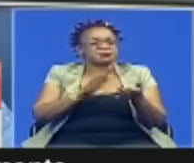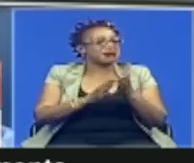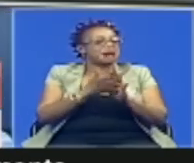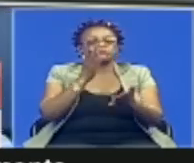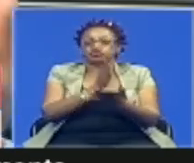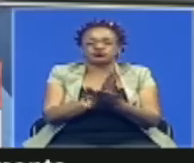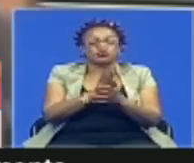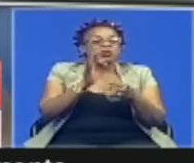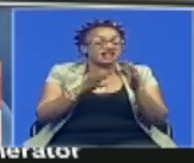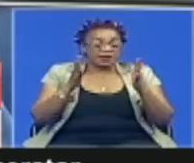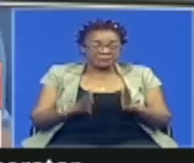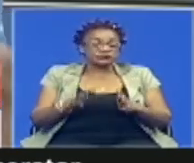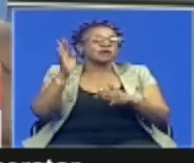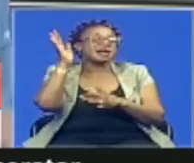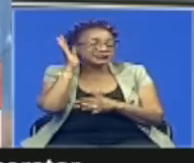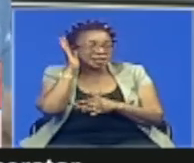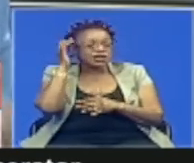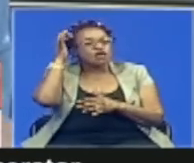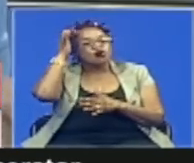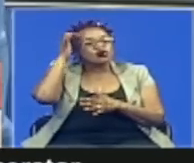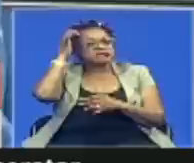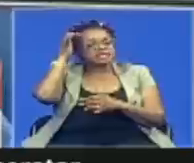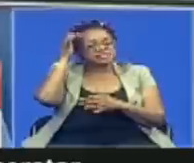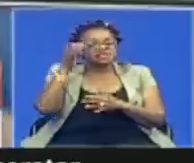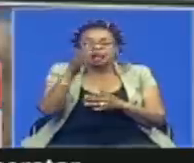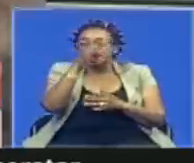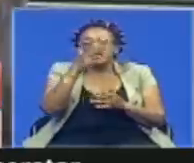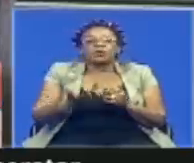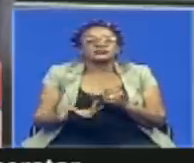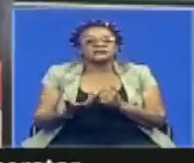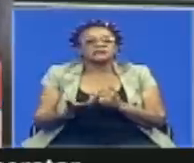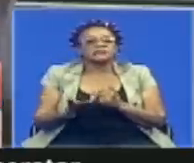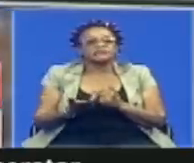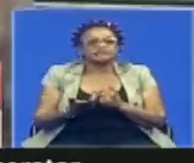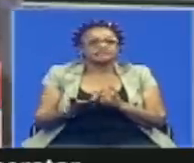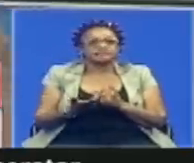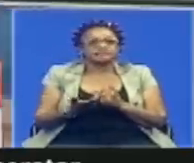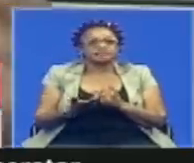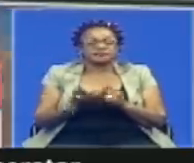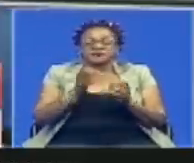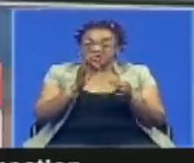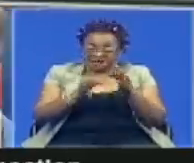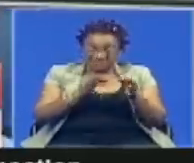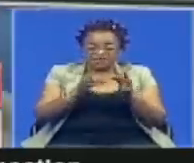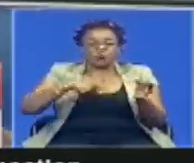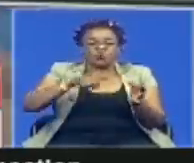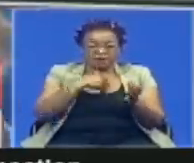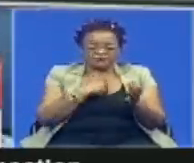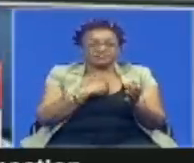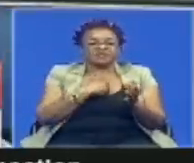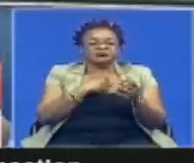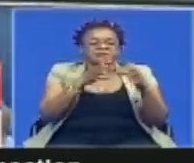one listening to it is conscious. What is the lie now, the truth of the matter is, if we have parties that